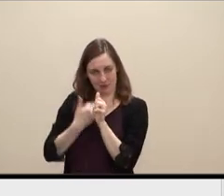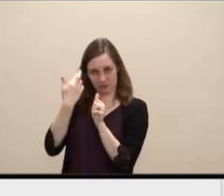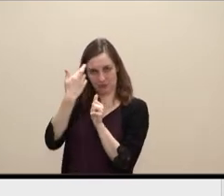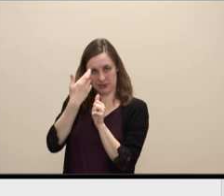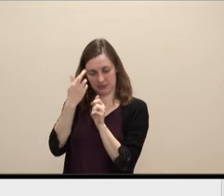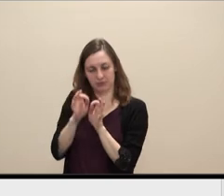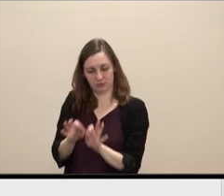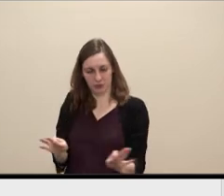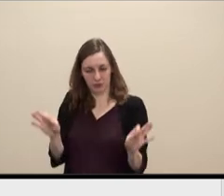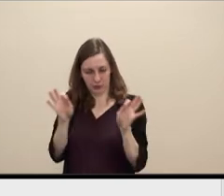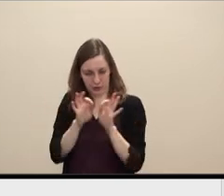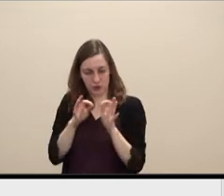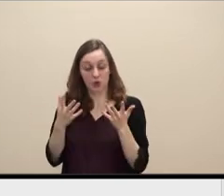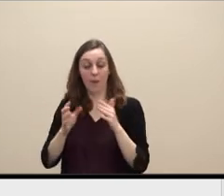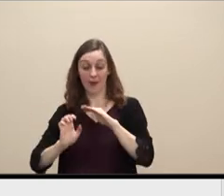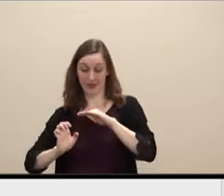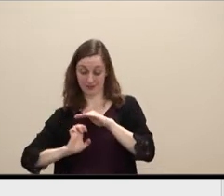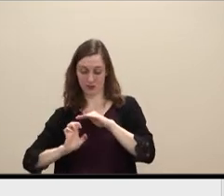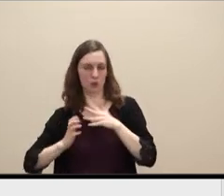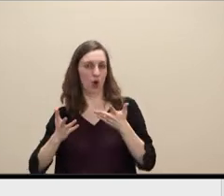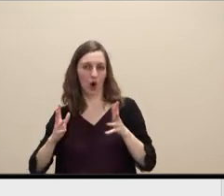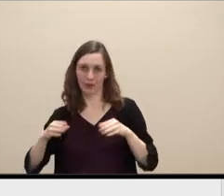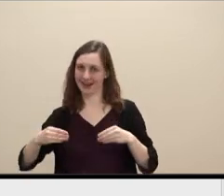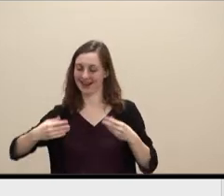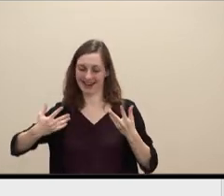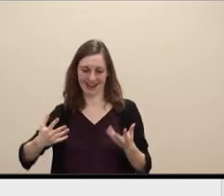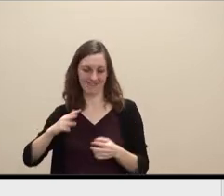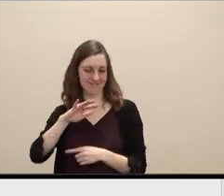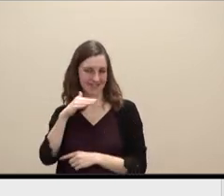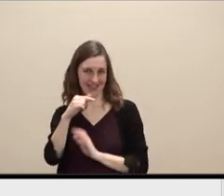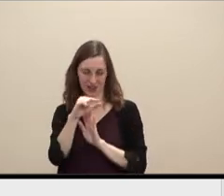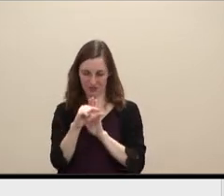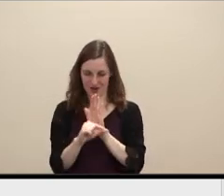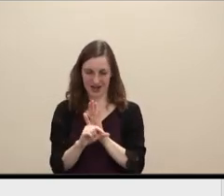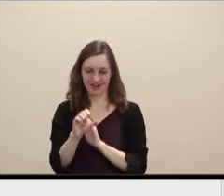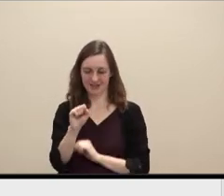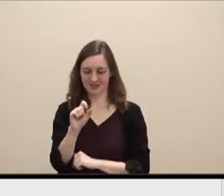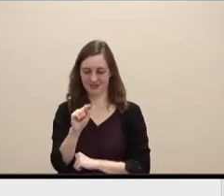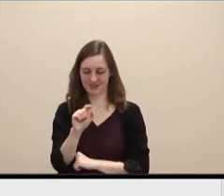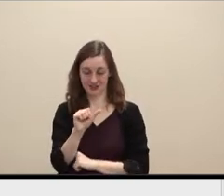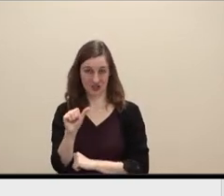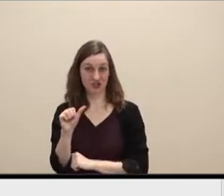at elementary, we already give the fifth grade star in science, so we believe